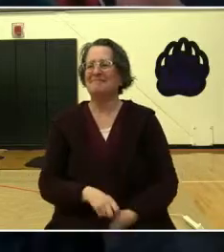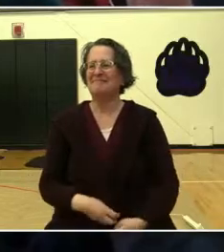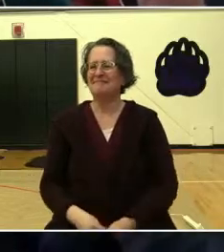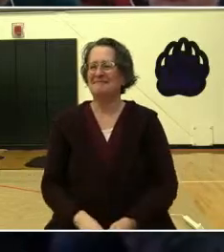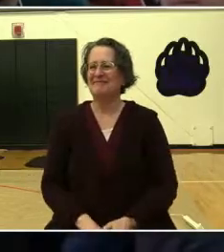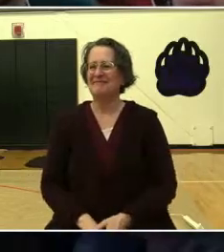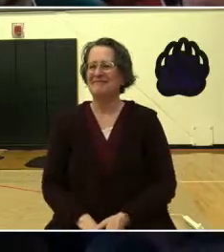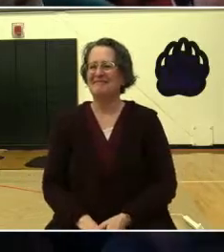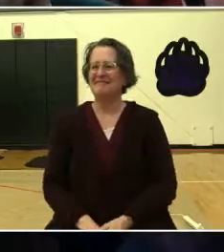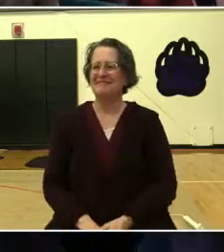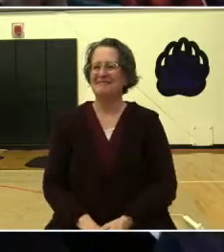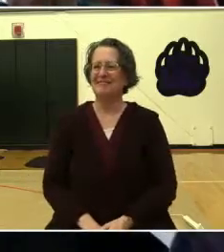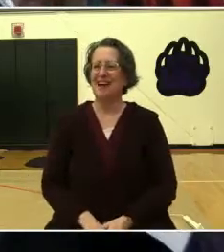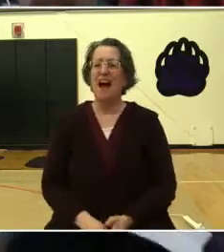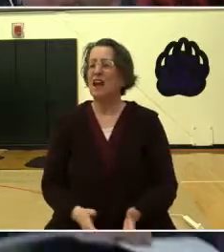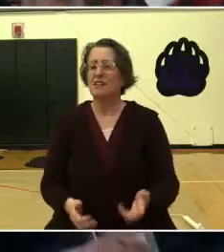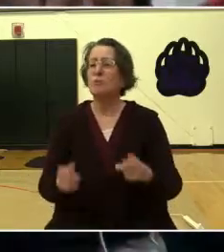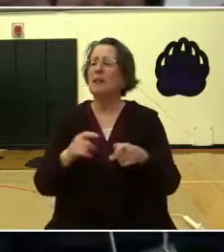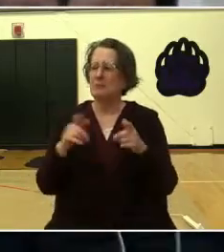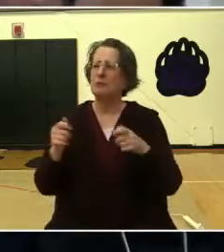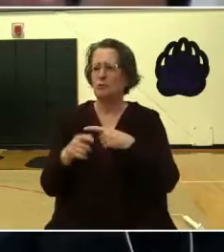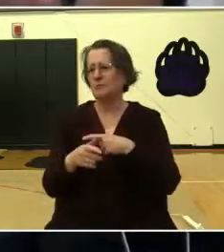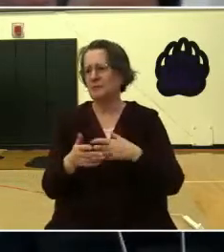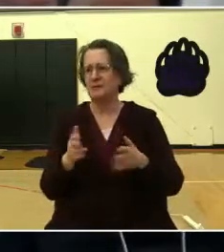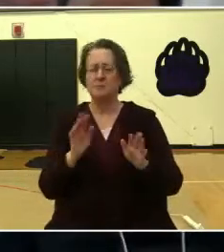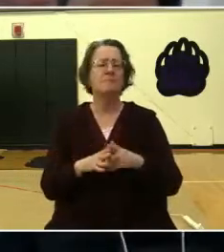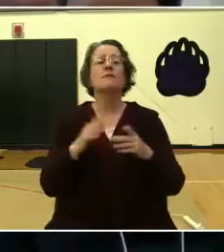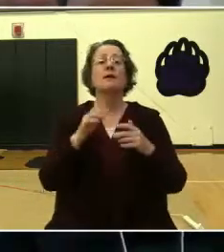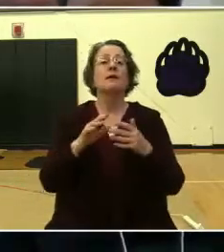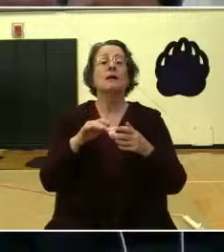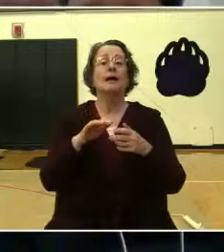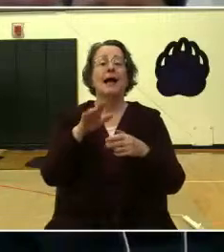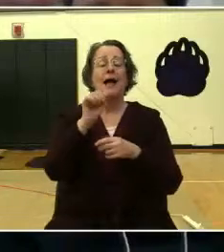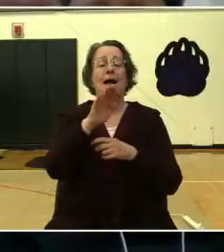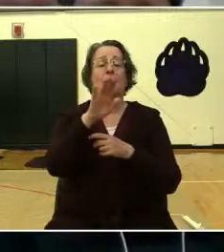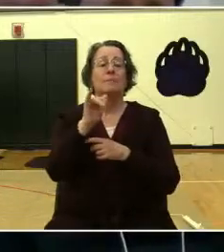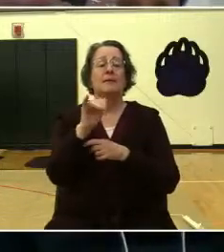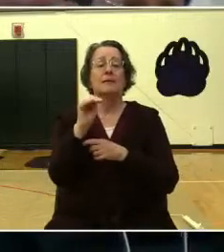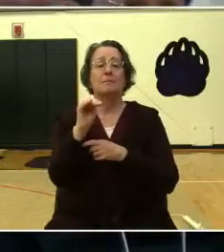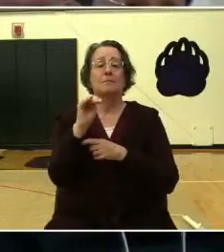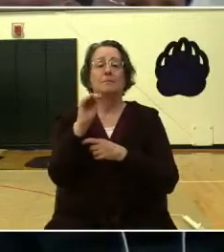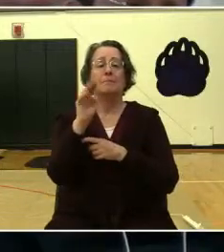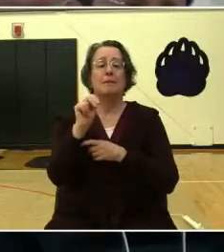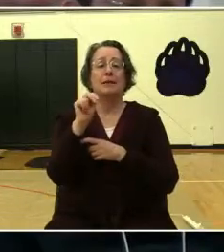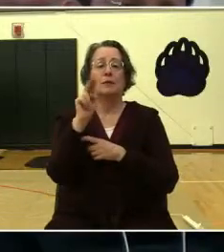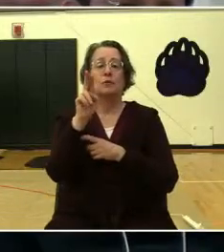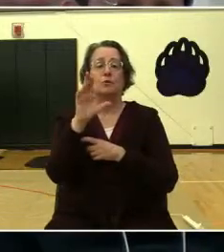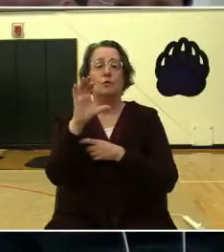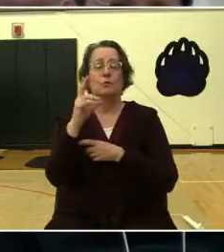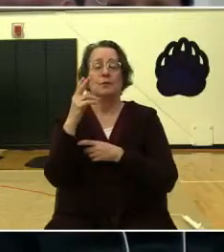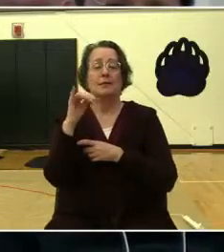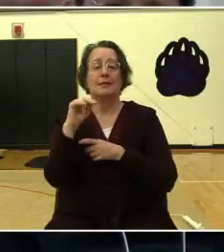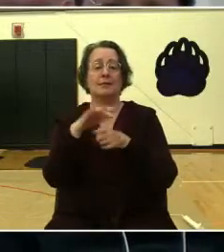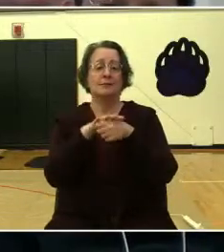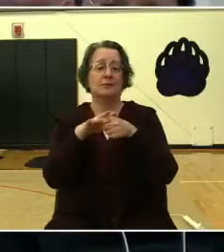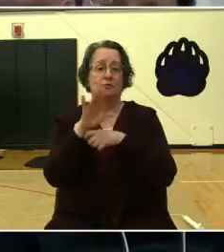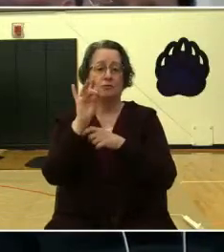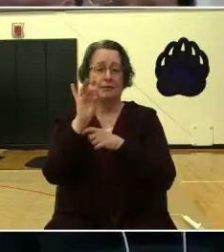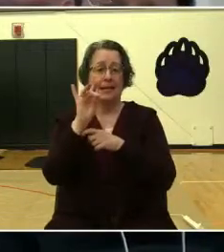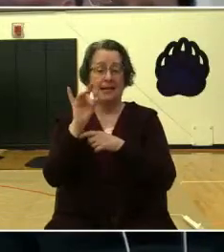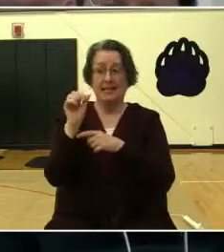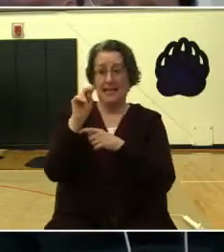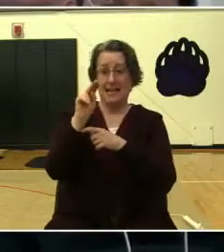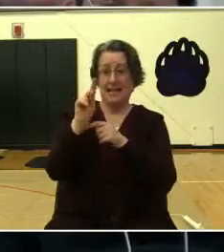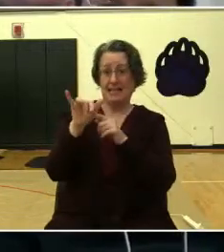you Abby manukan District 8 um I want to Echo Andy's support for the